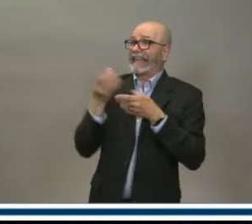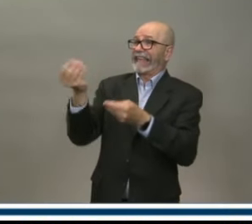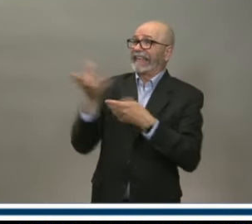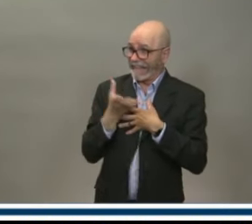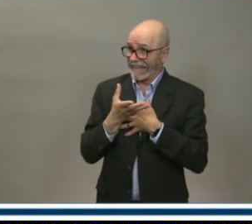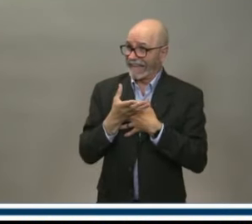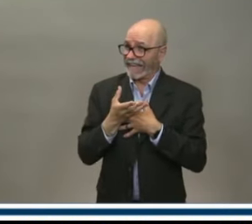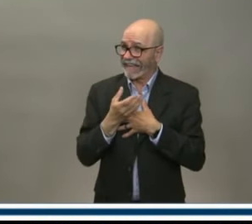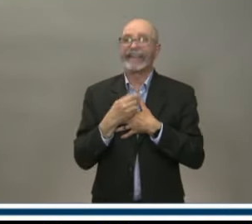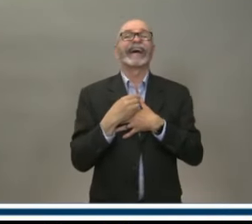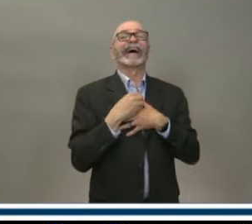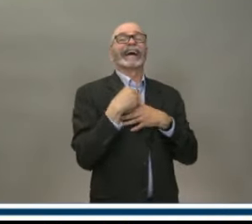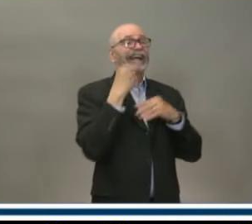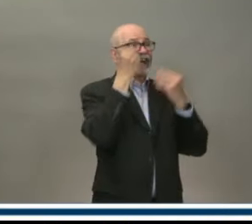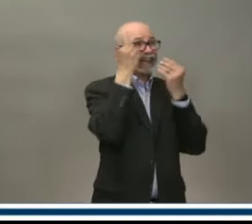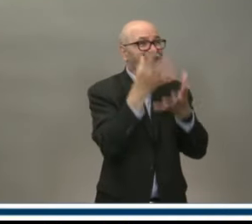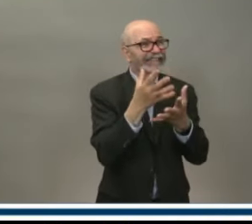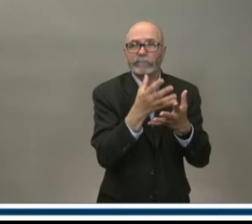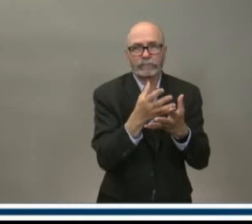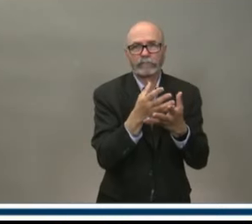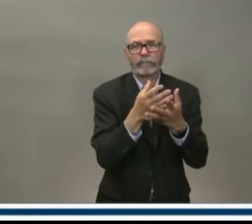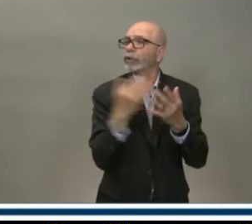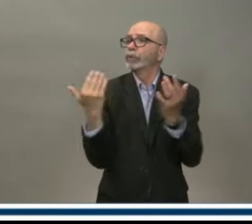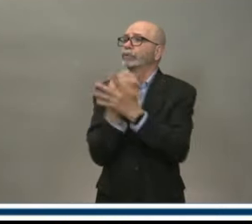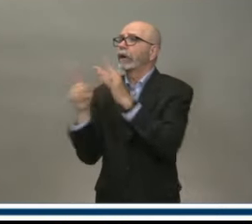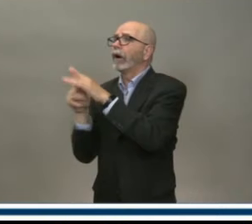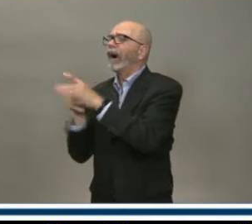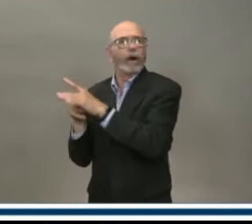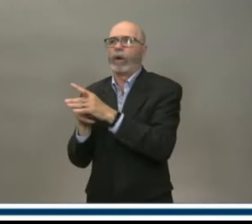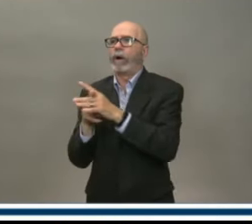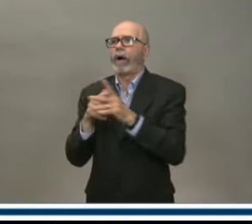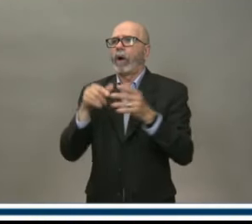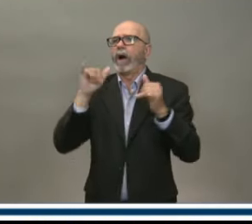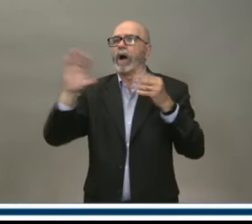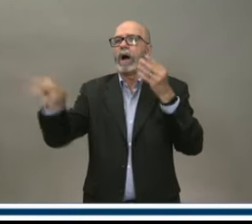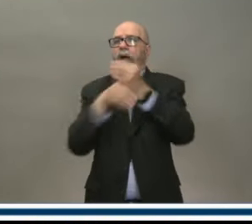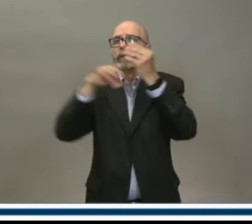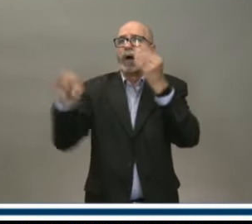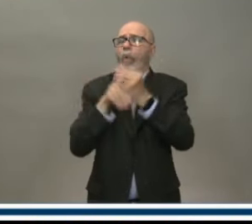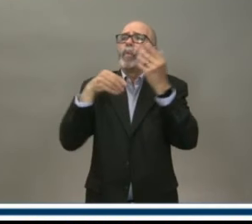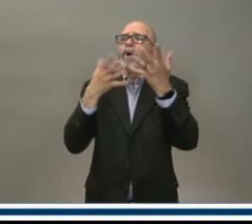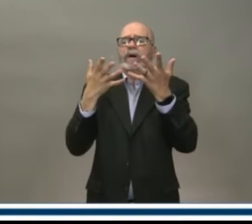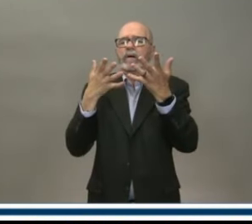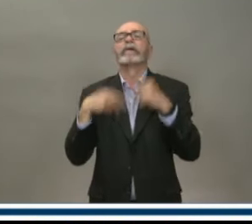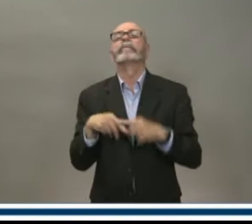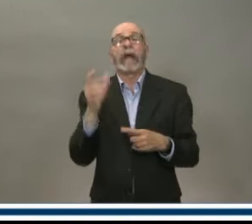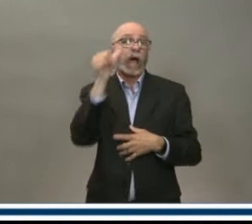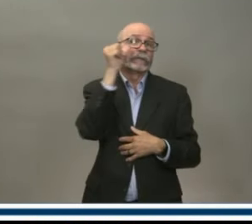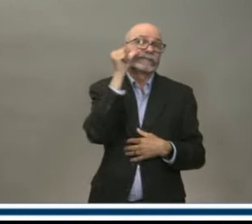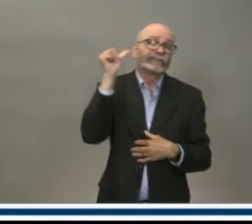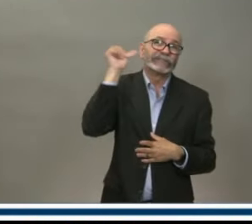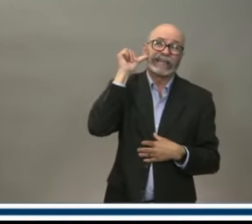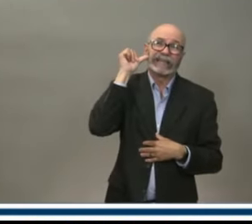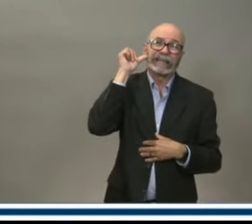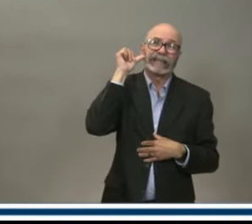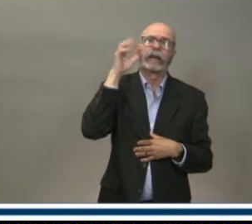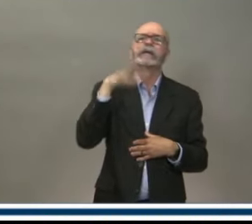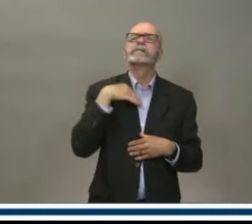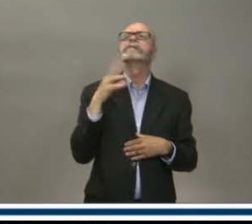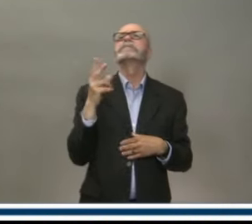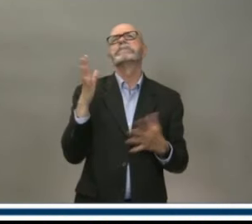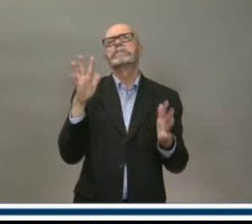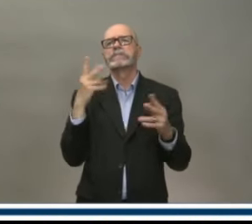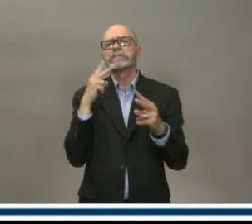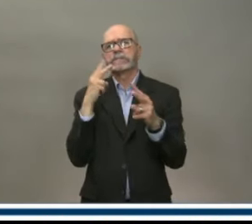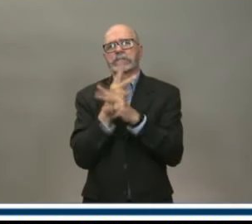But we know yesterday there was 20 of the new